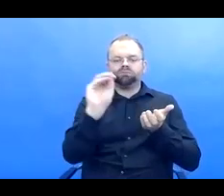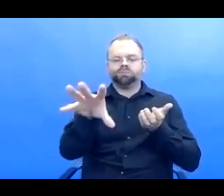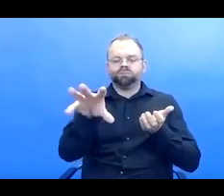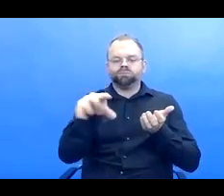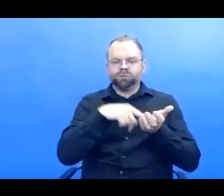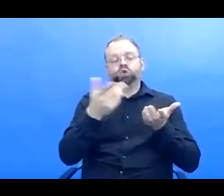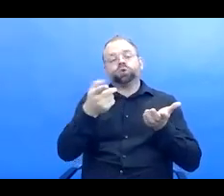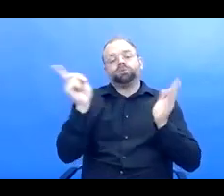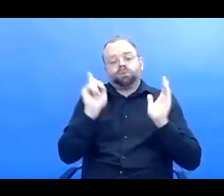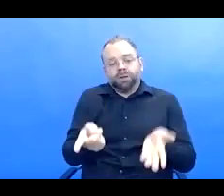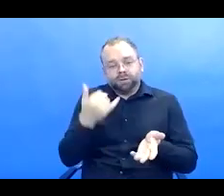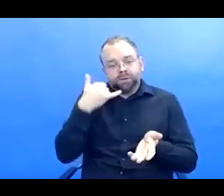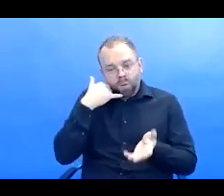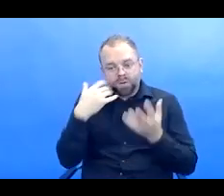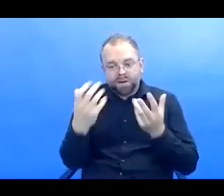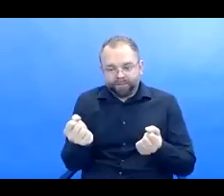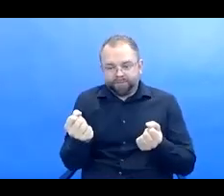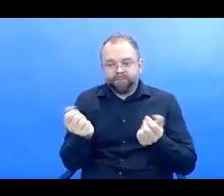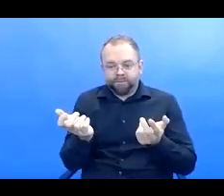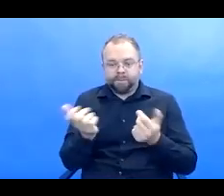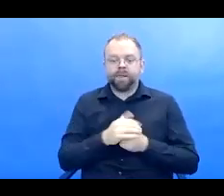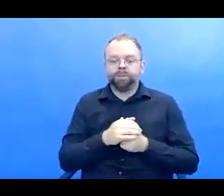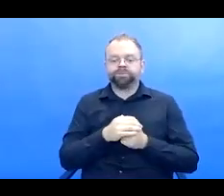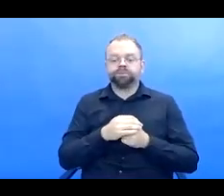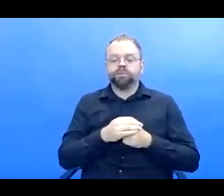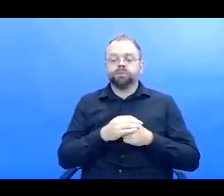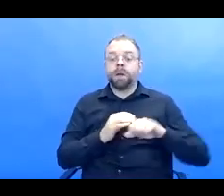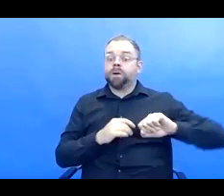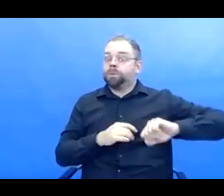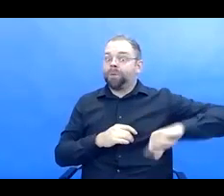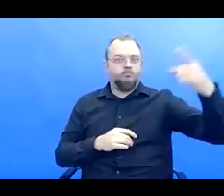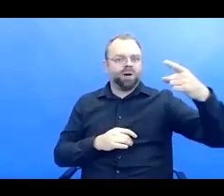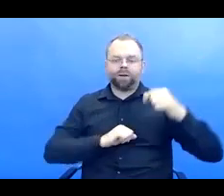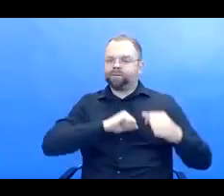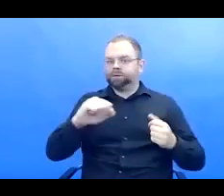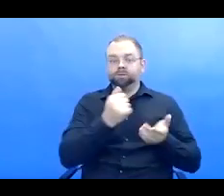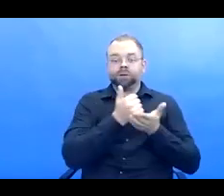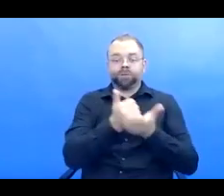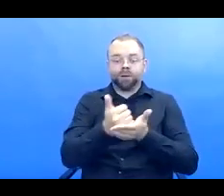chronic disease. So the targeting was done at the community level,